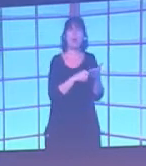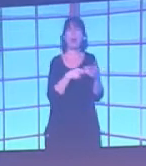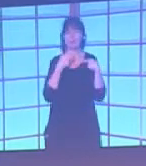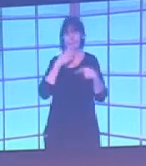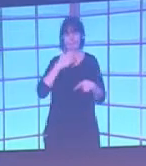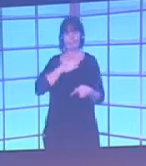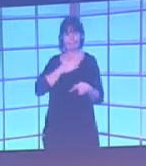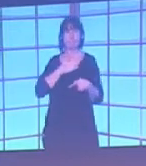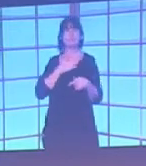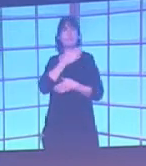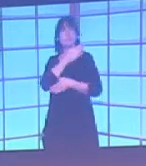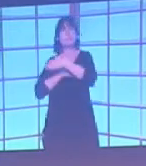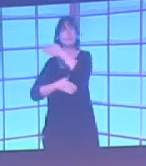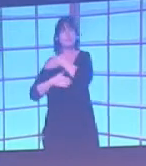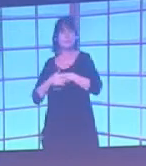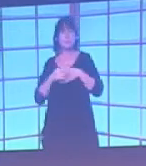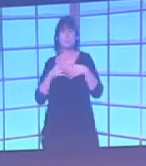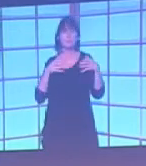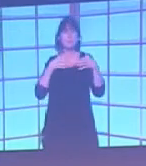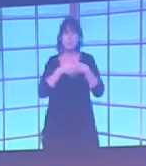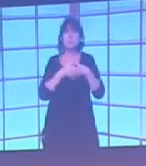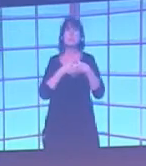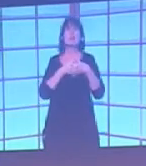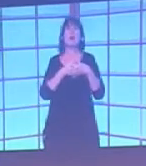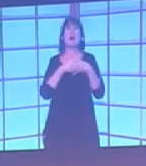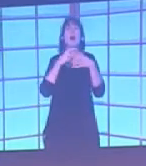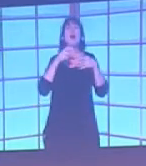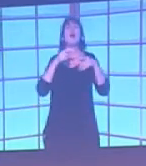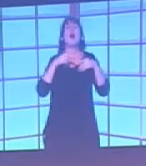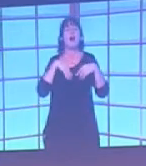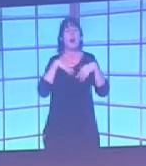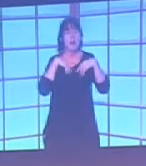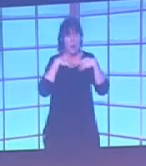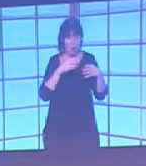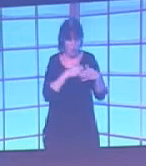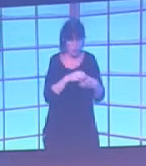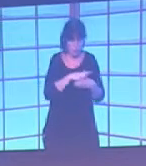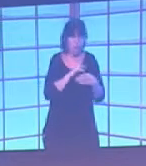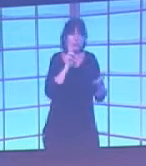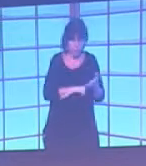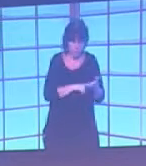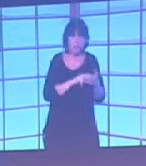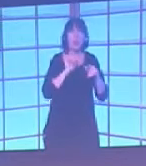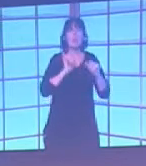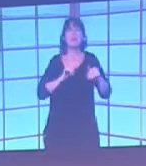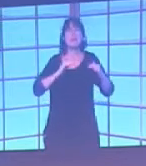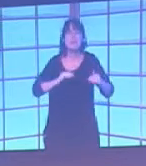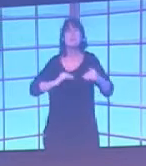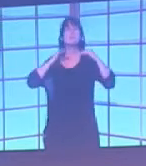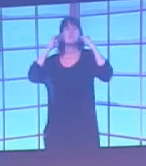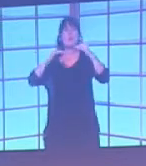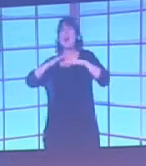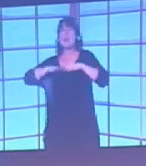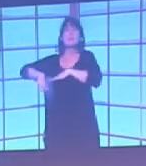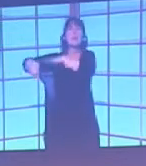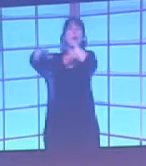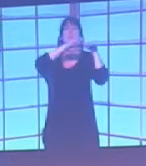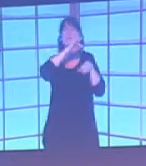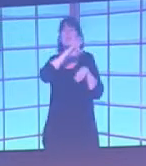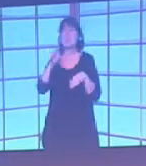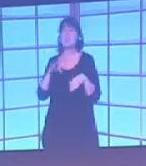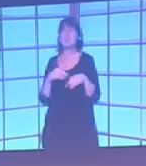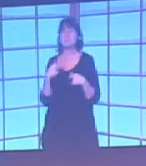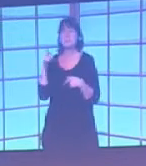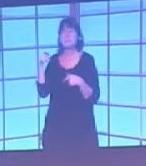a body at national level. Is that right? I think there's some regulation that you are needing to fulfill. I'm not sure about